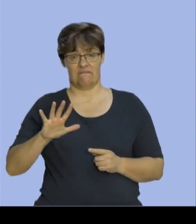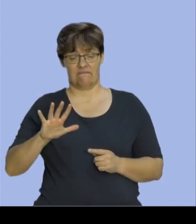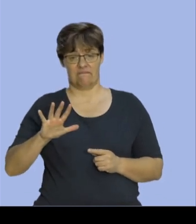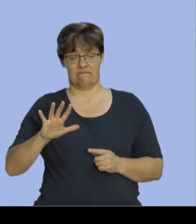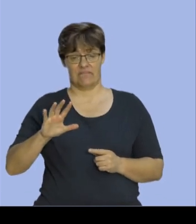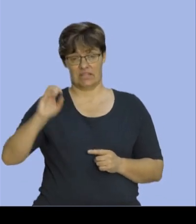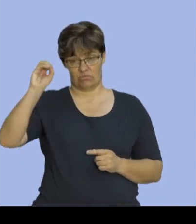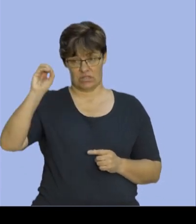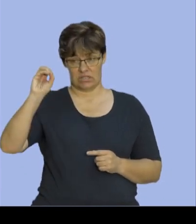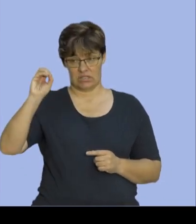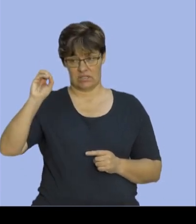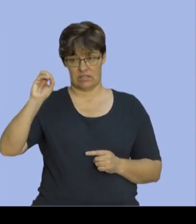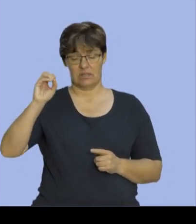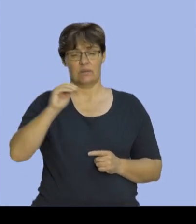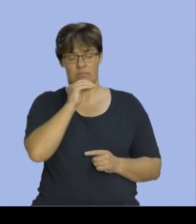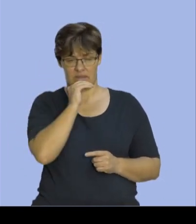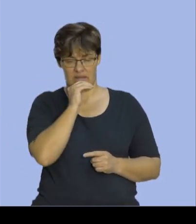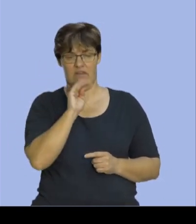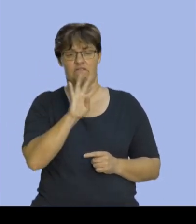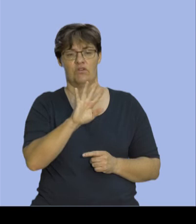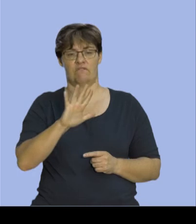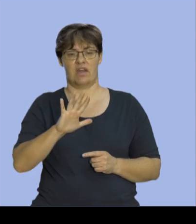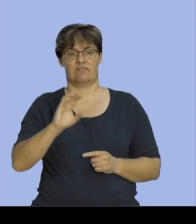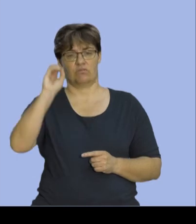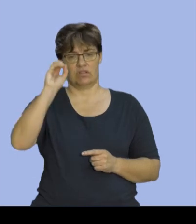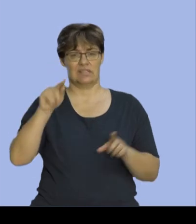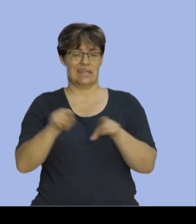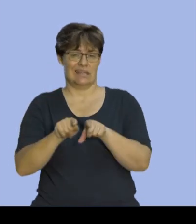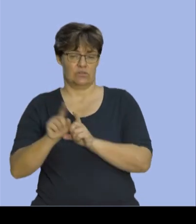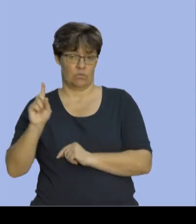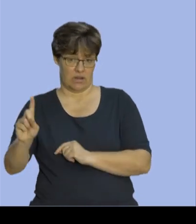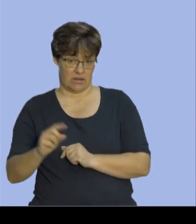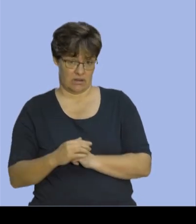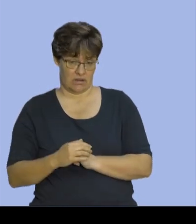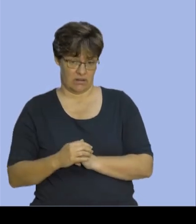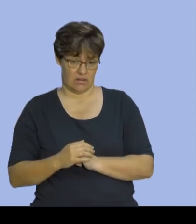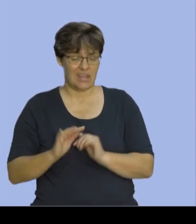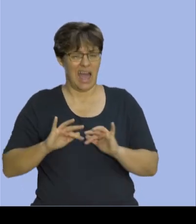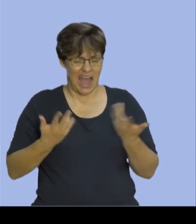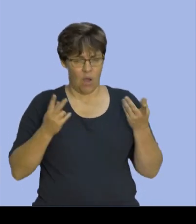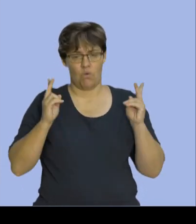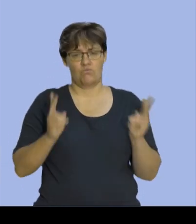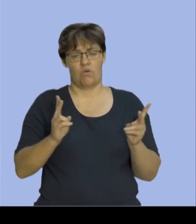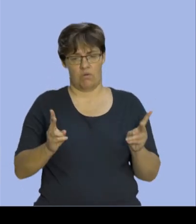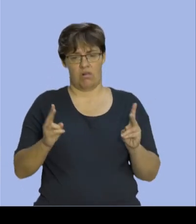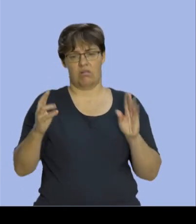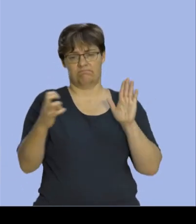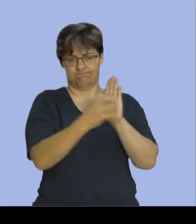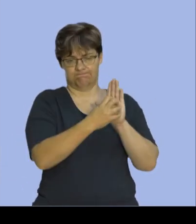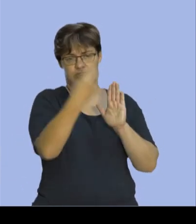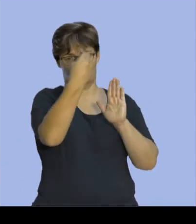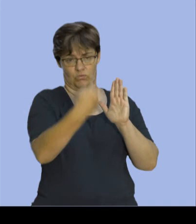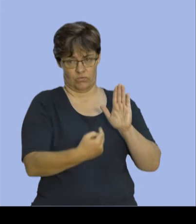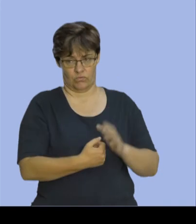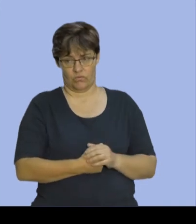45 degrees, it will then be 45 degrees is equals to 1, because that's how you normally draw